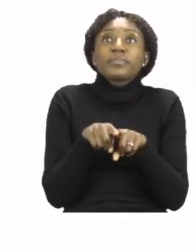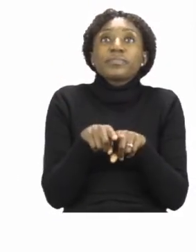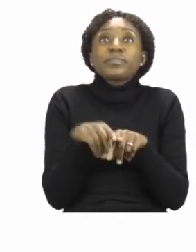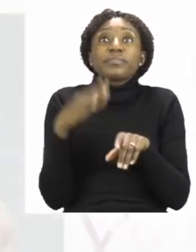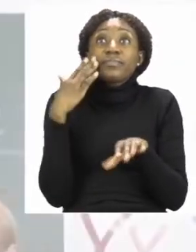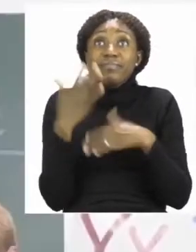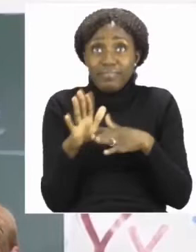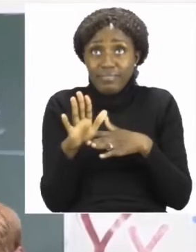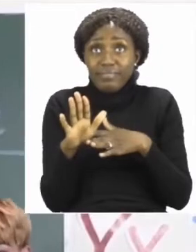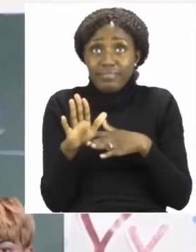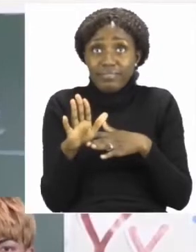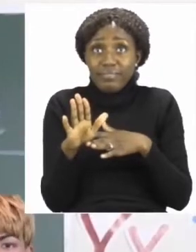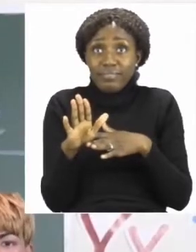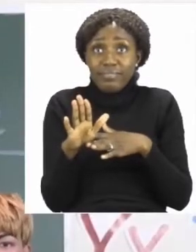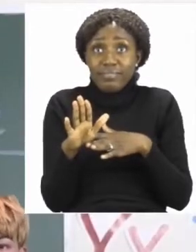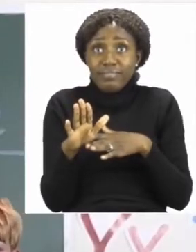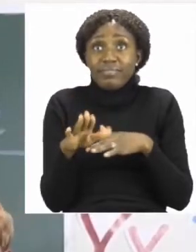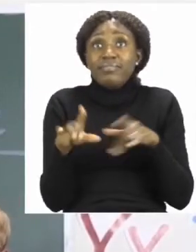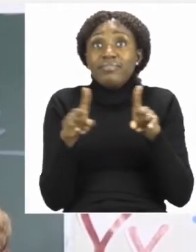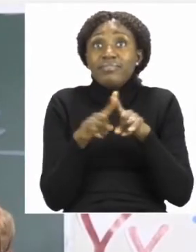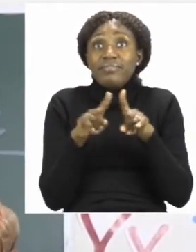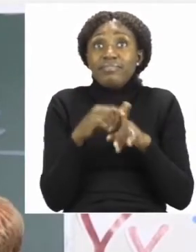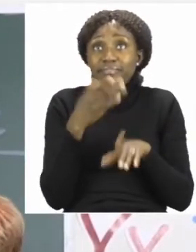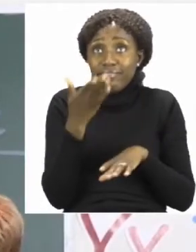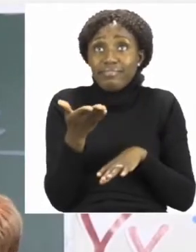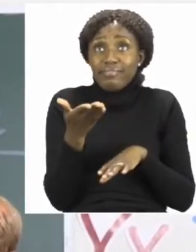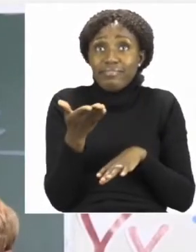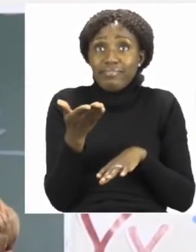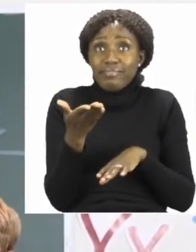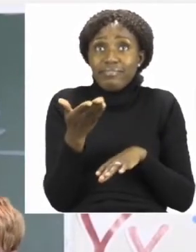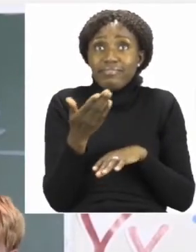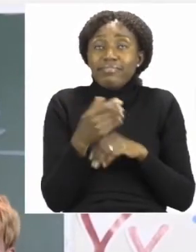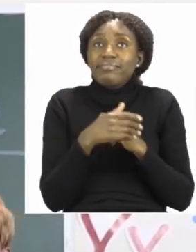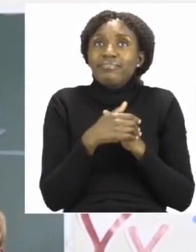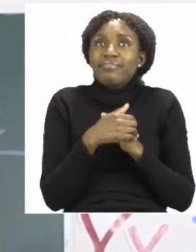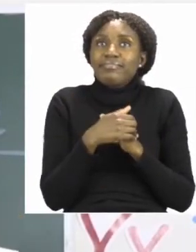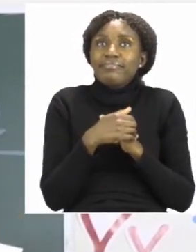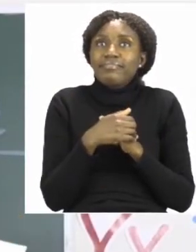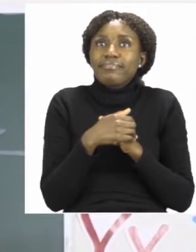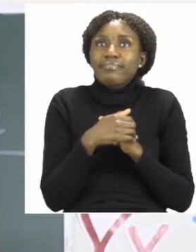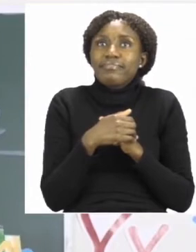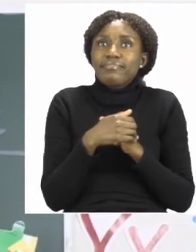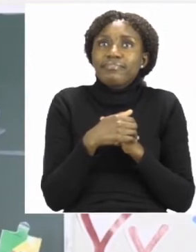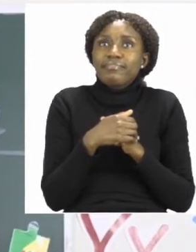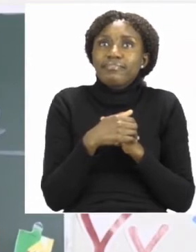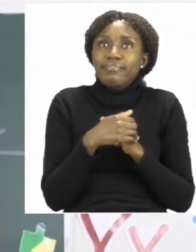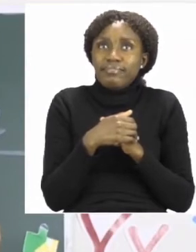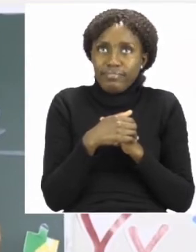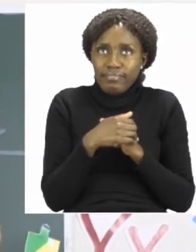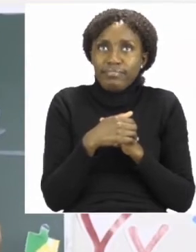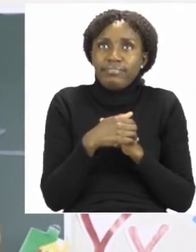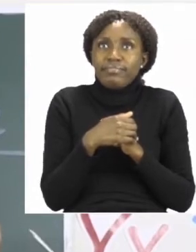puzzle will look like this all your puzzle pieces will have different